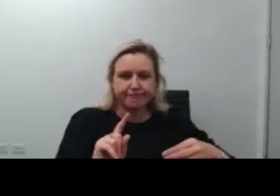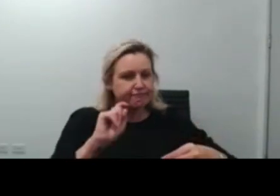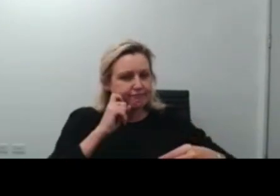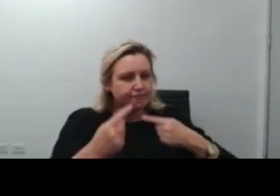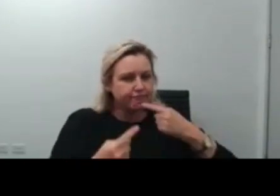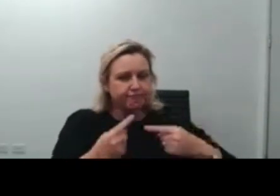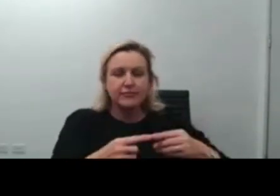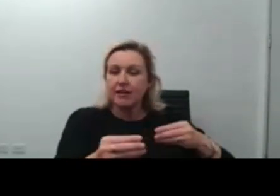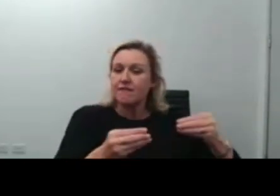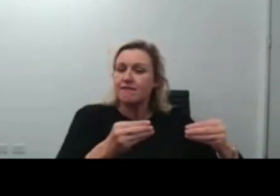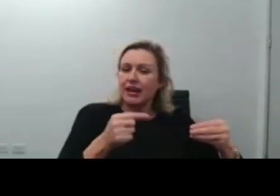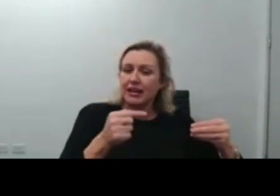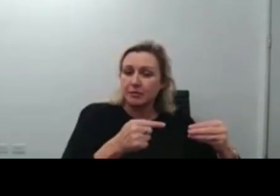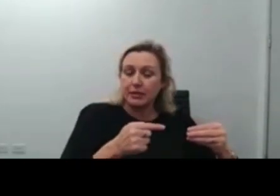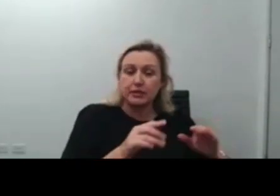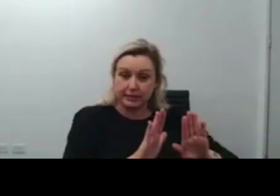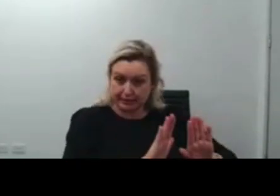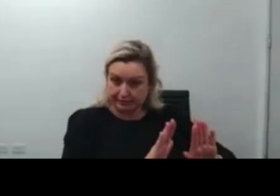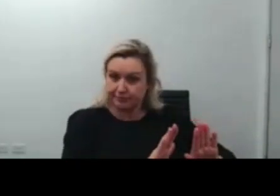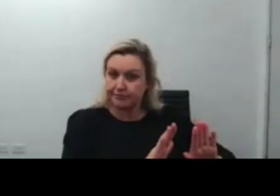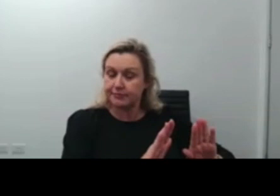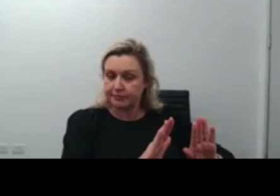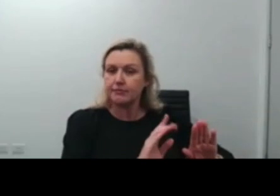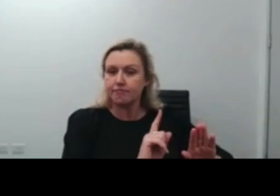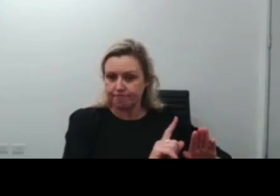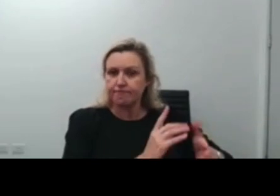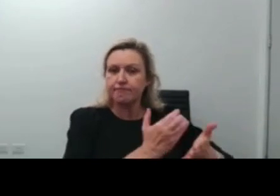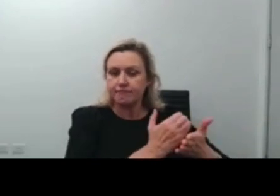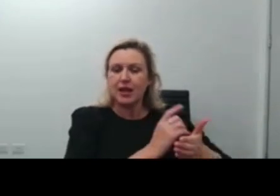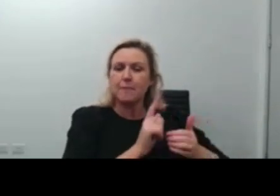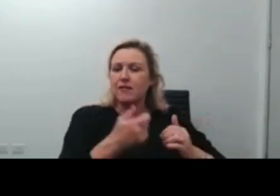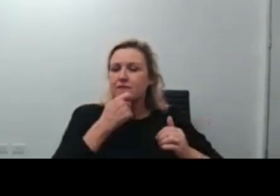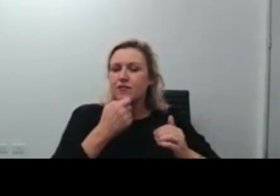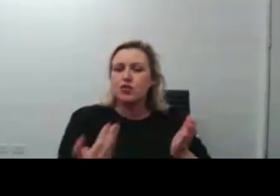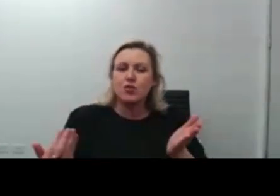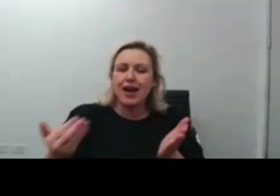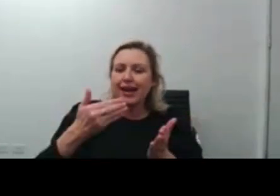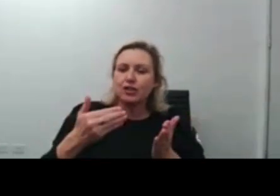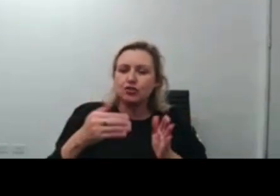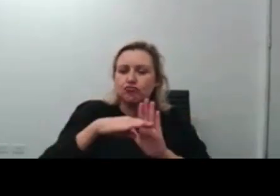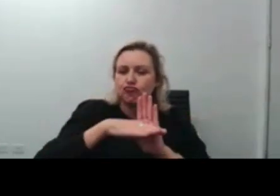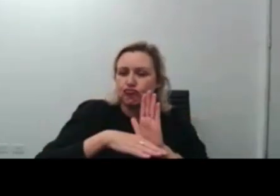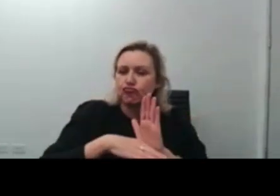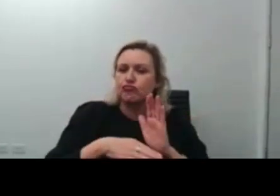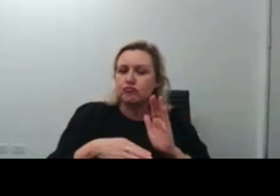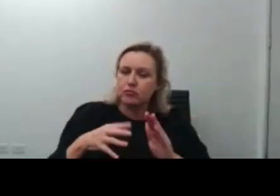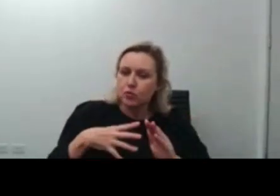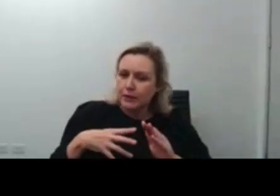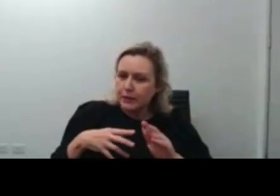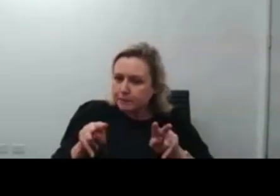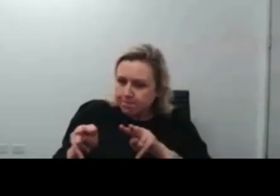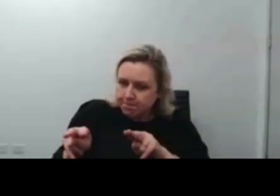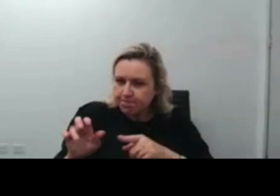Whilst flexibility is staying, there's just a few guardrails that we need to monitor and